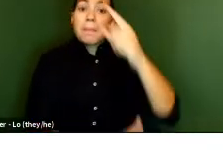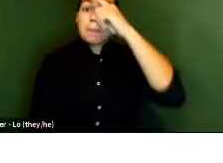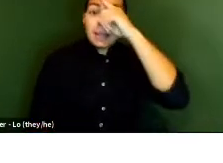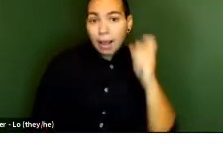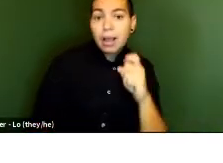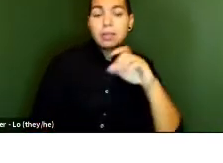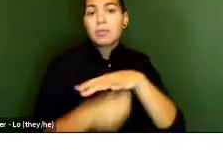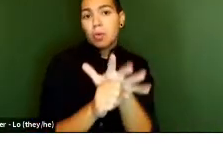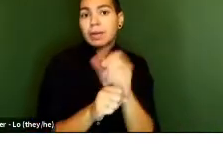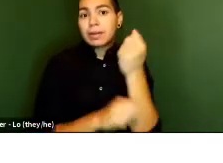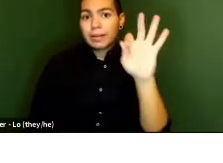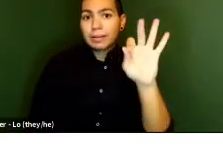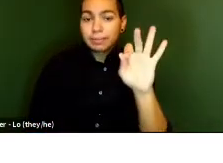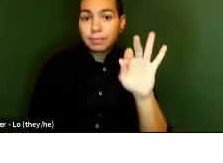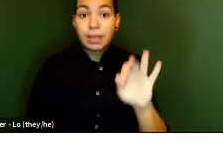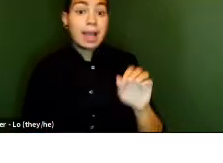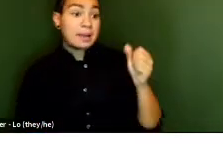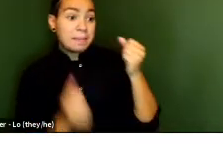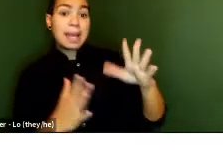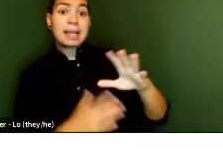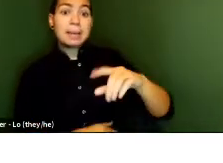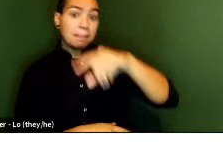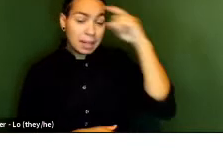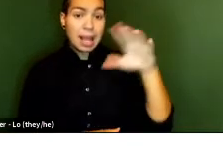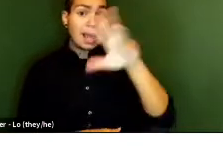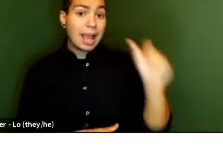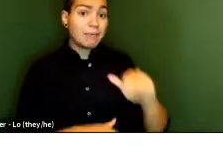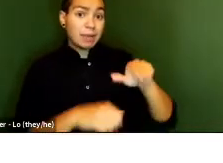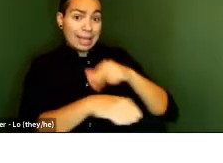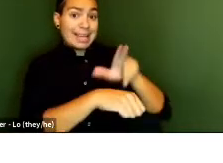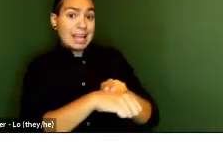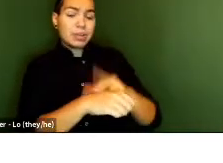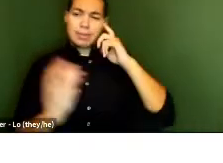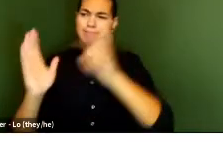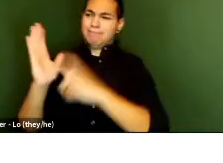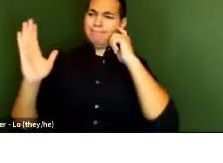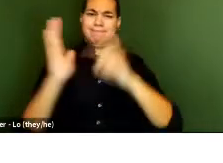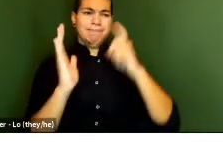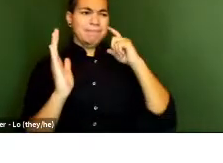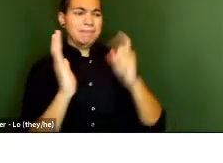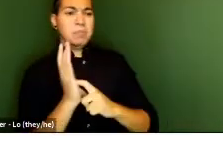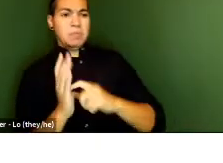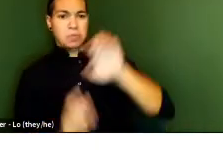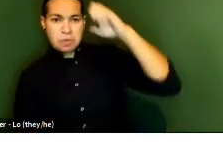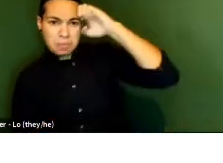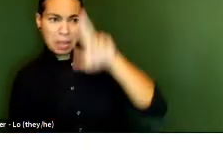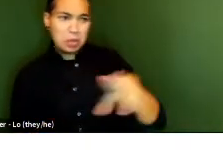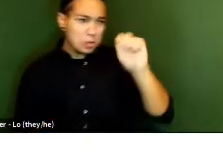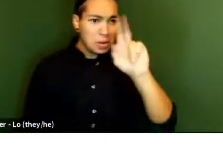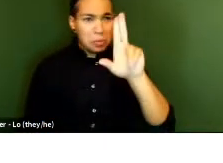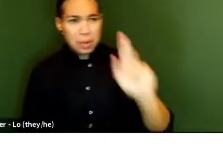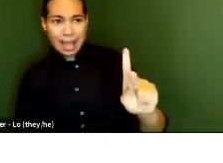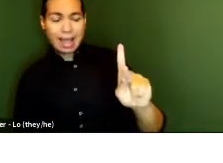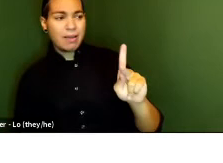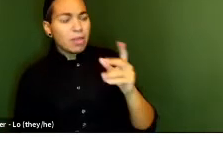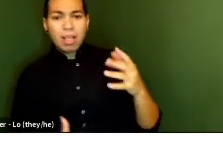criticized the ways in which governments in the West, you know, specifically the United States and the UK, have hoarded doses of the COVID vaccine,